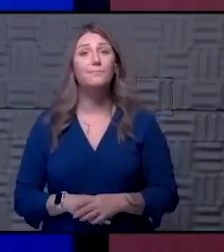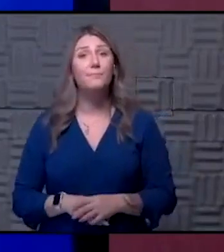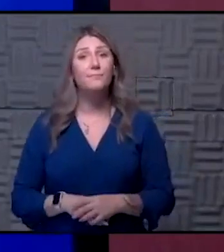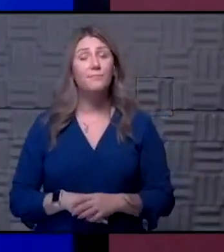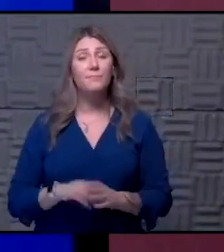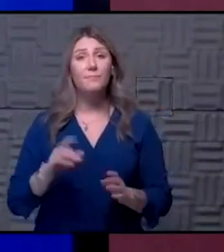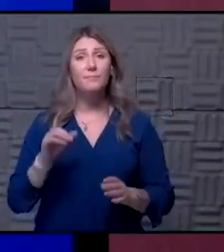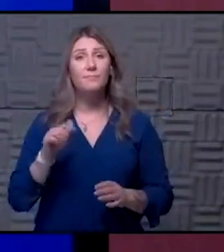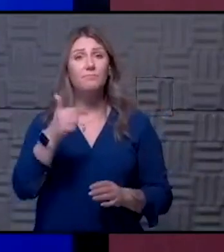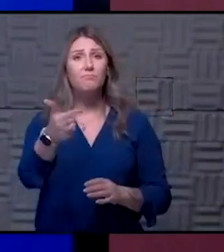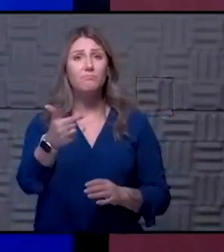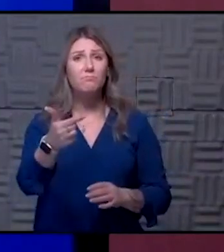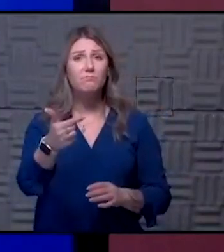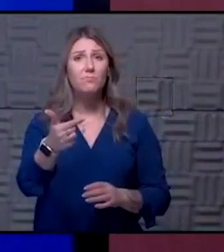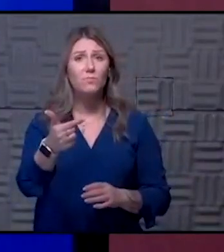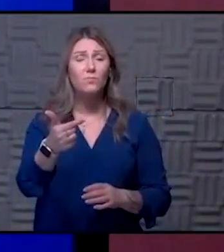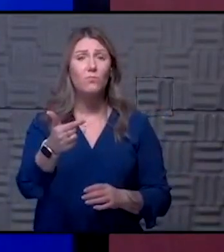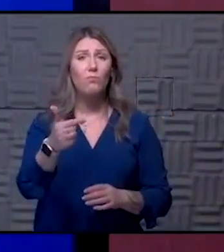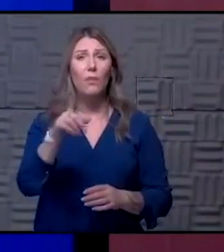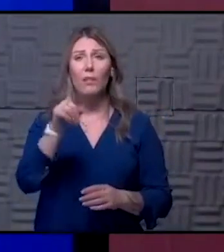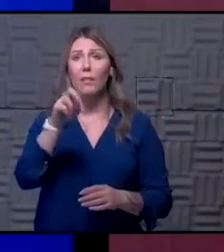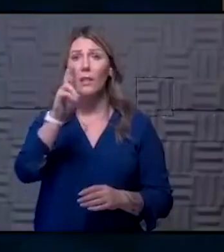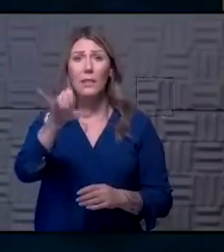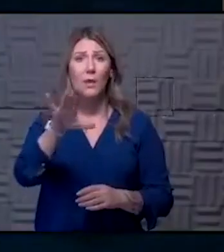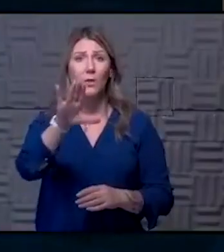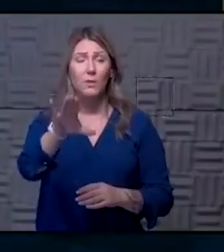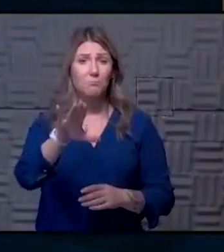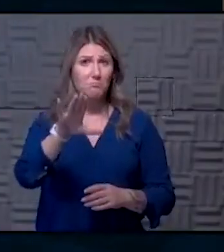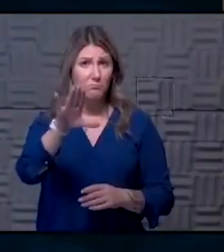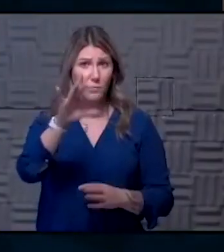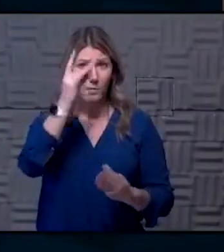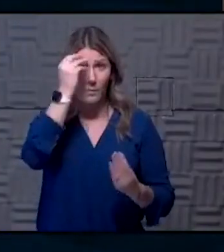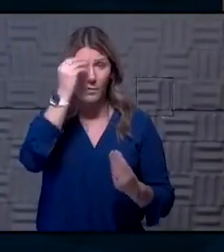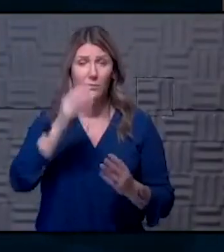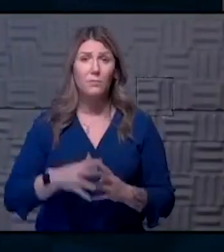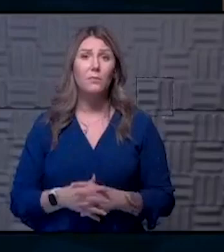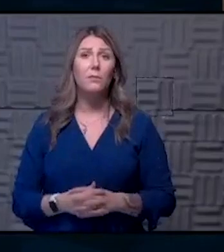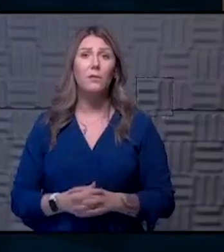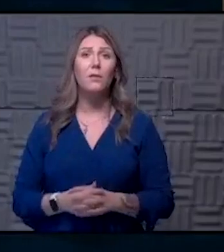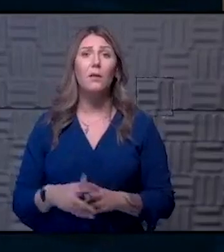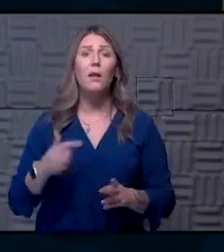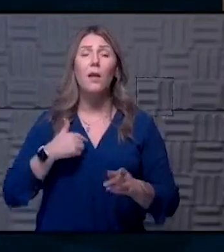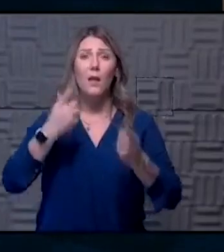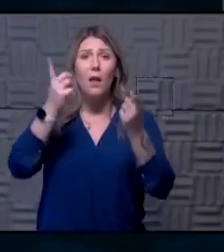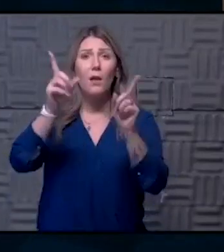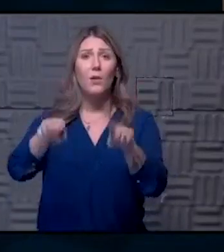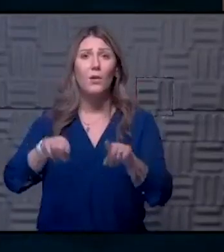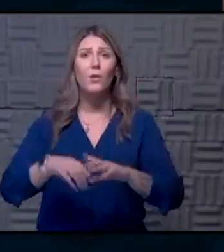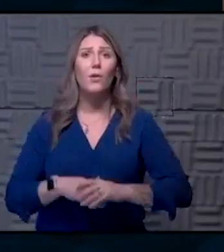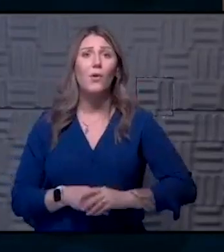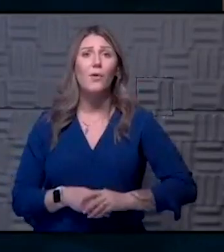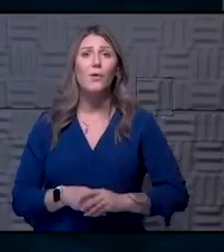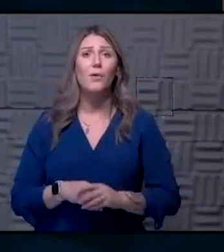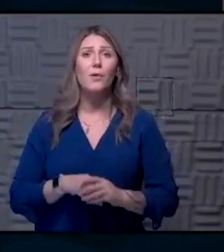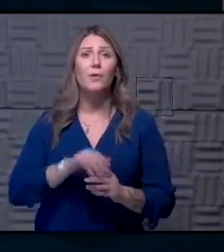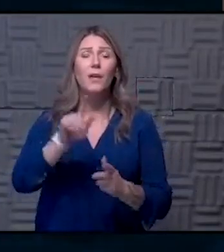And let's say, let me turn to Larry on that. Yeah, I would agree. Exactly the same pattern here. The